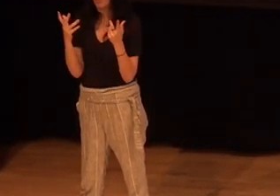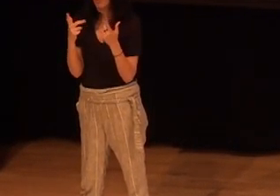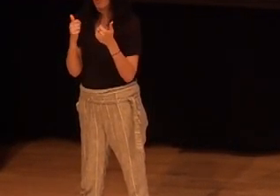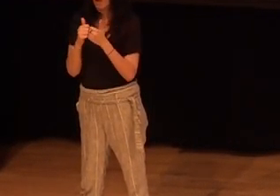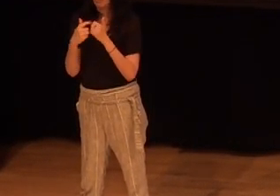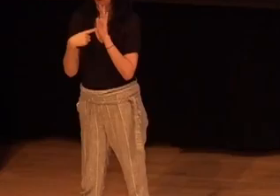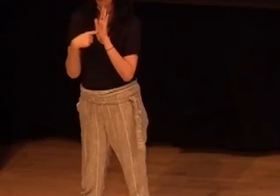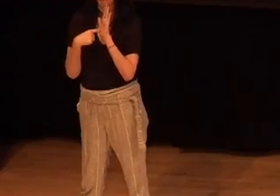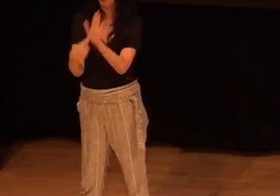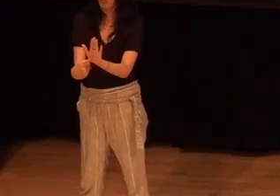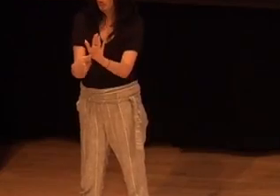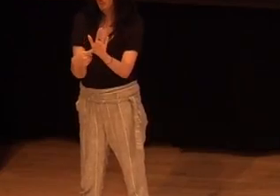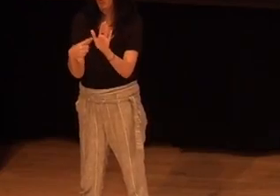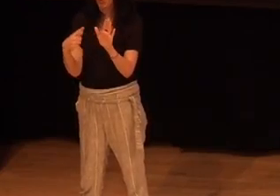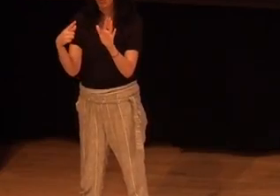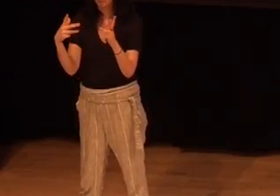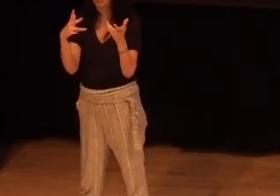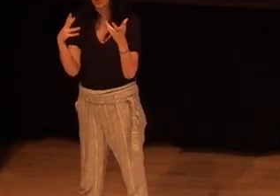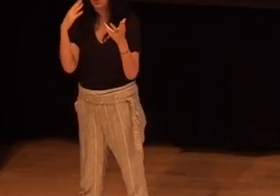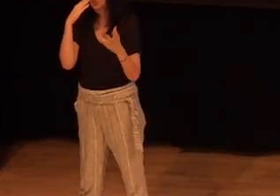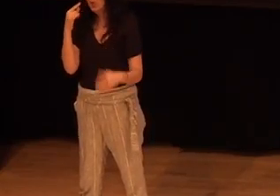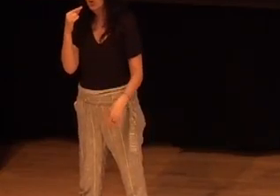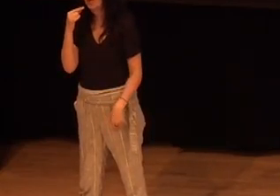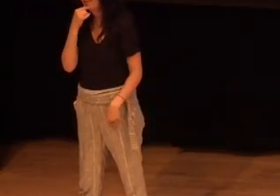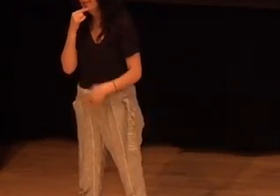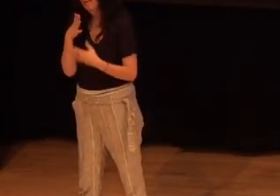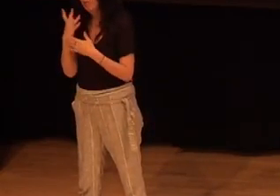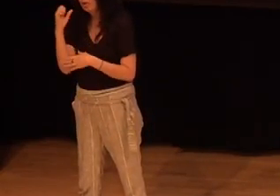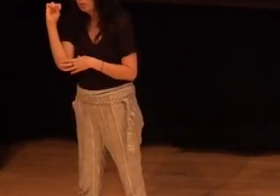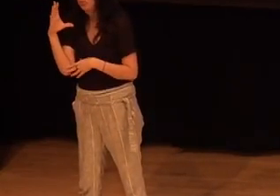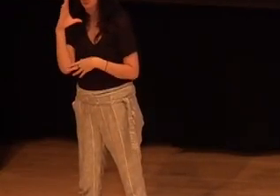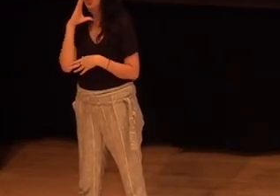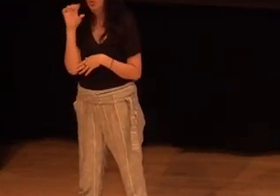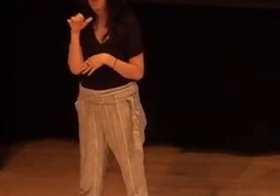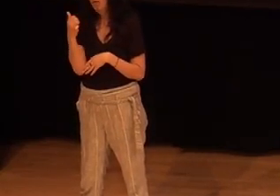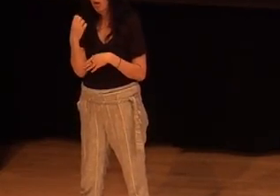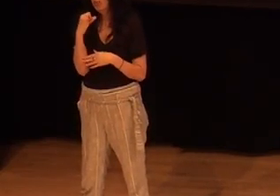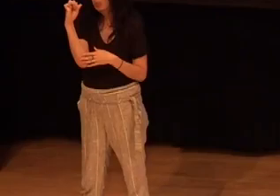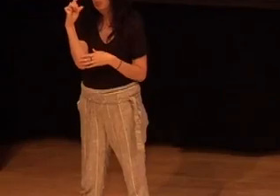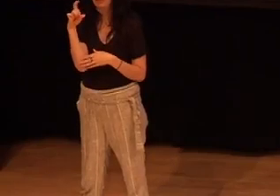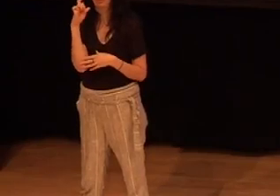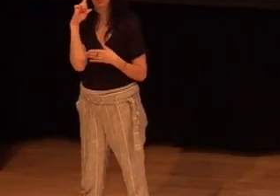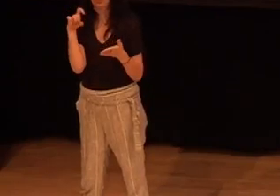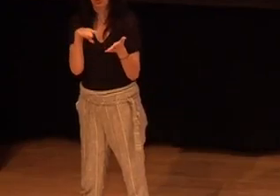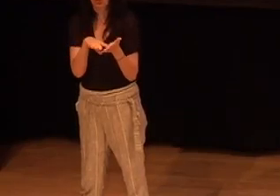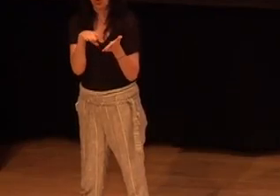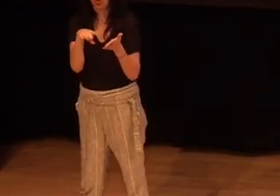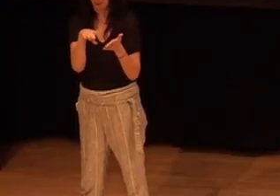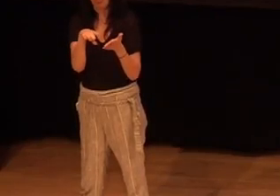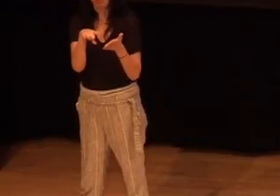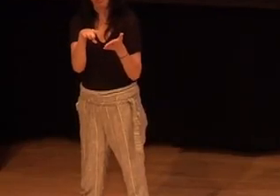it out there as like, you know about the gay rights movement, you know about all of these other minorities. We need to acknowledge that this is